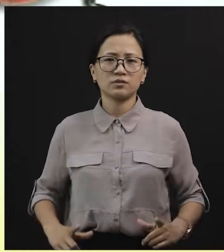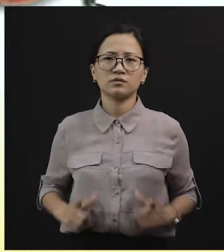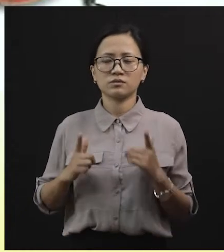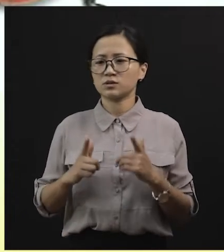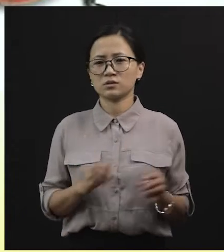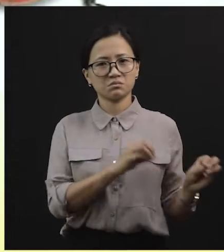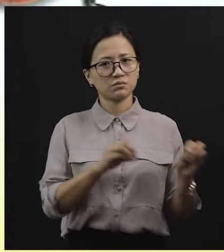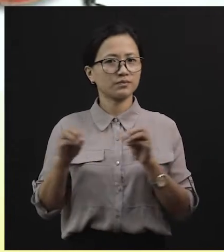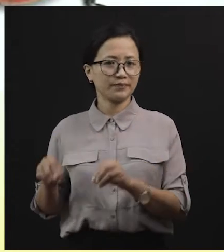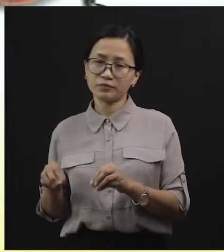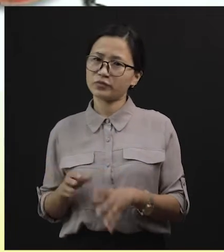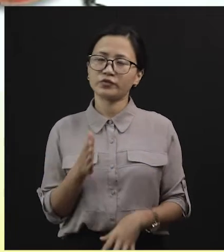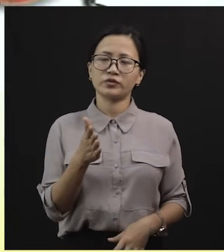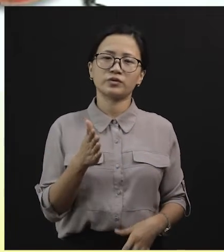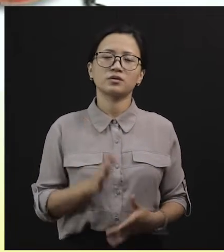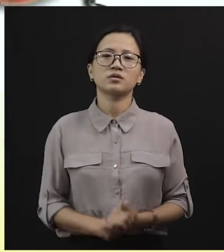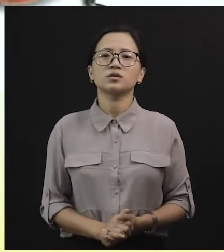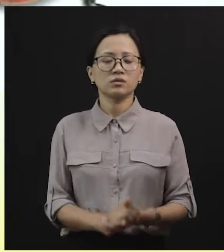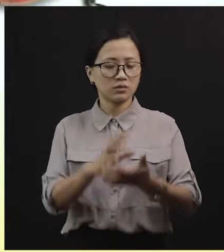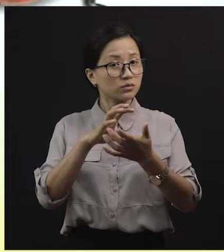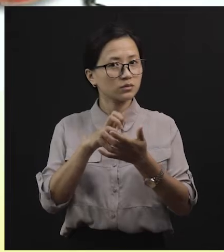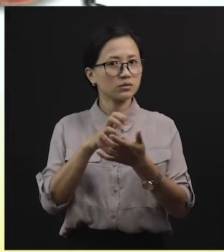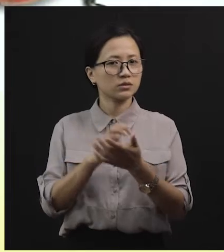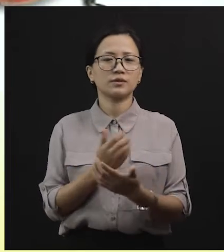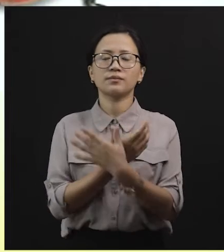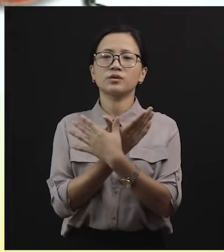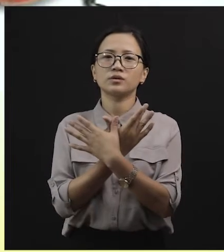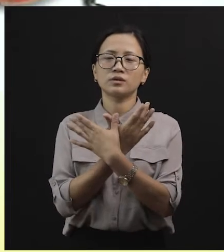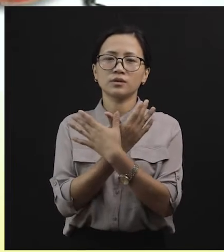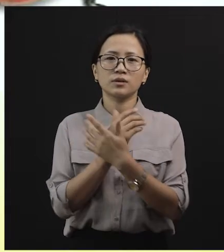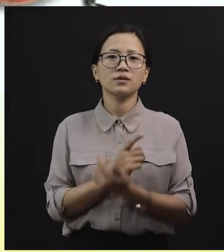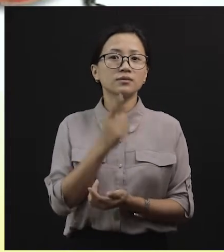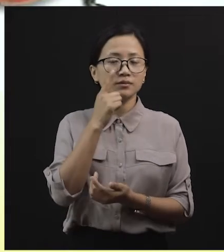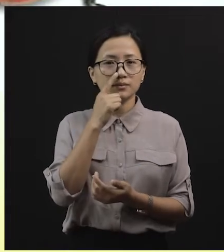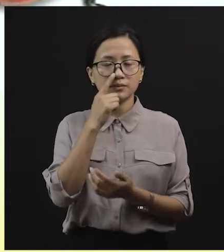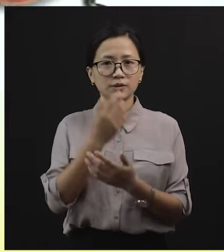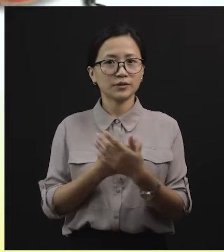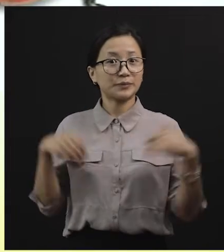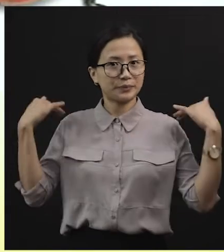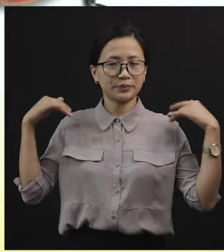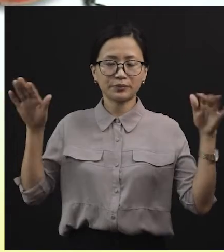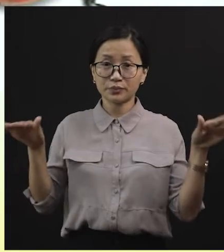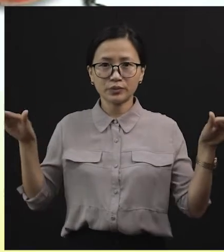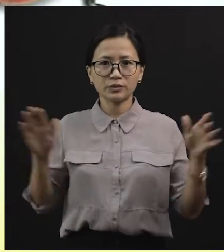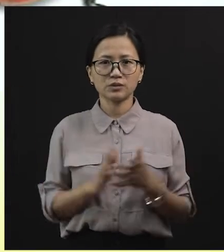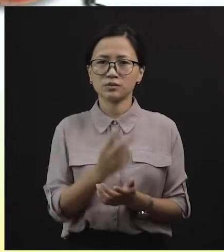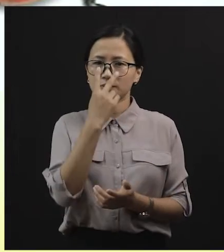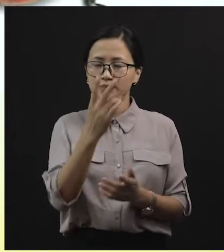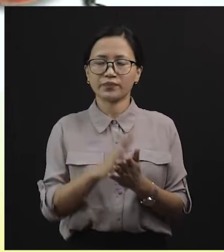moving around. So do not hurt the butterfly. And also the ladybird. This is a